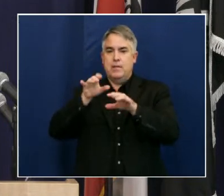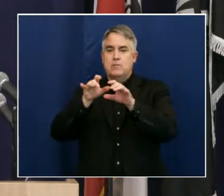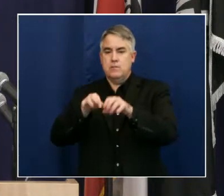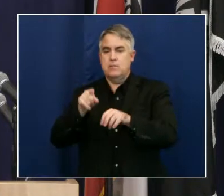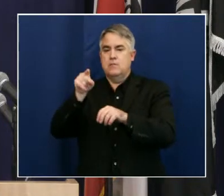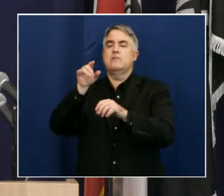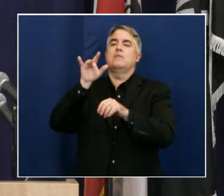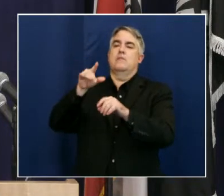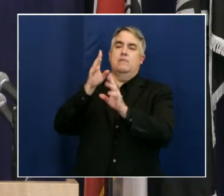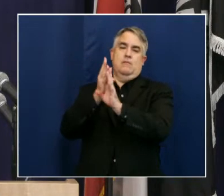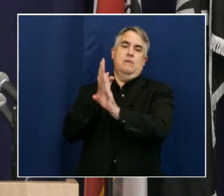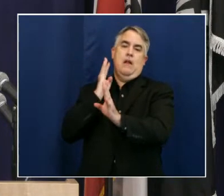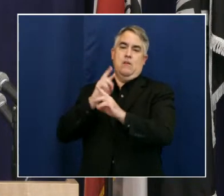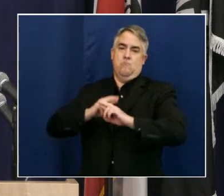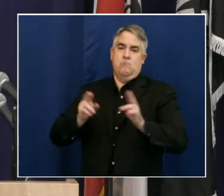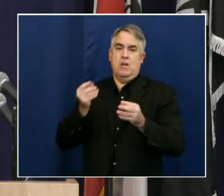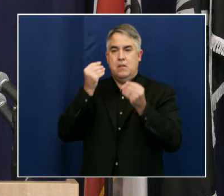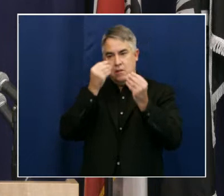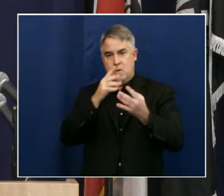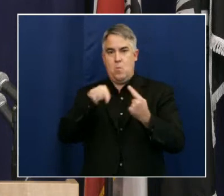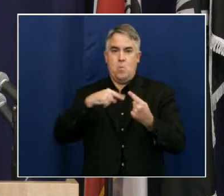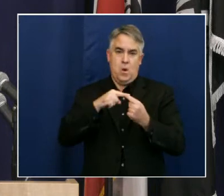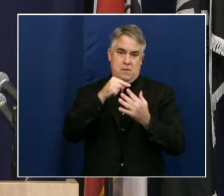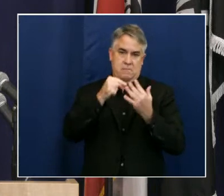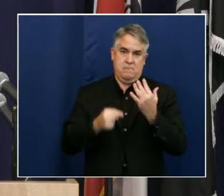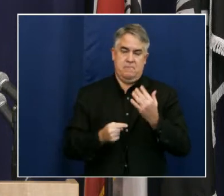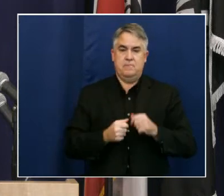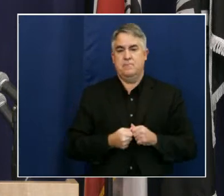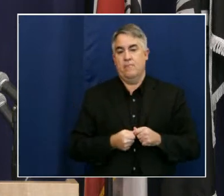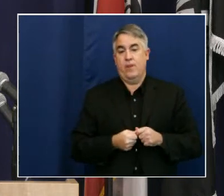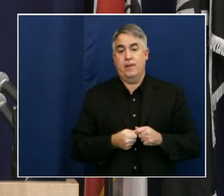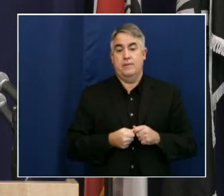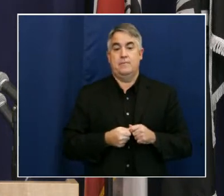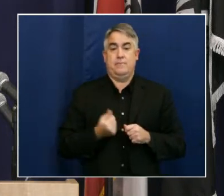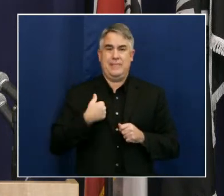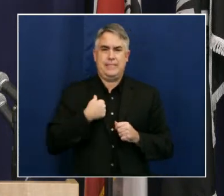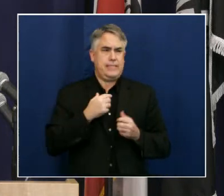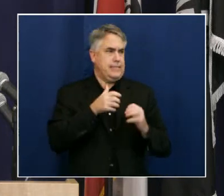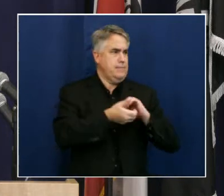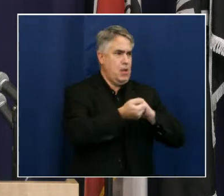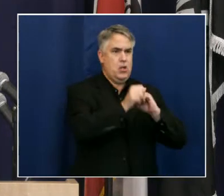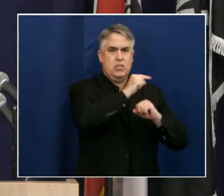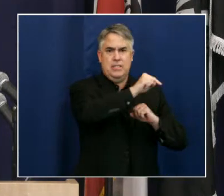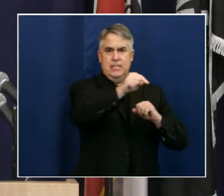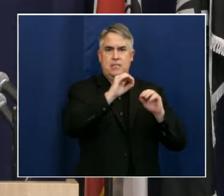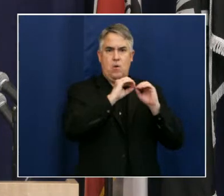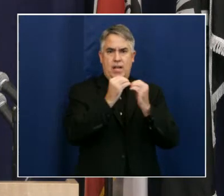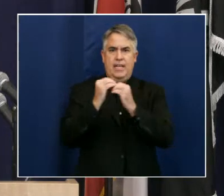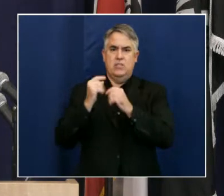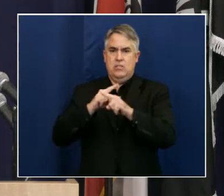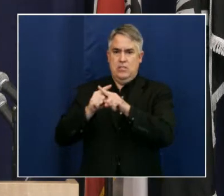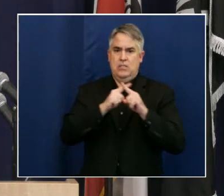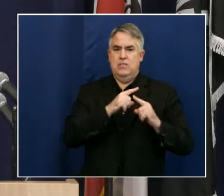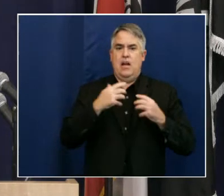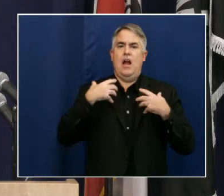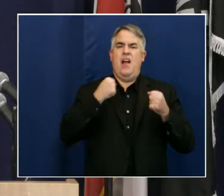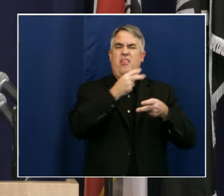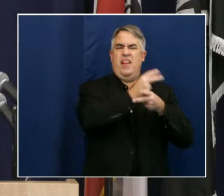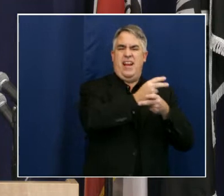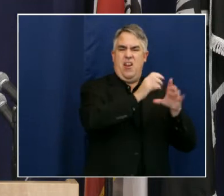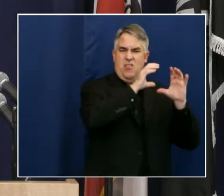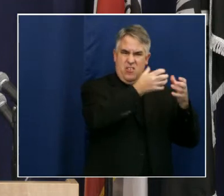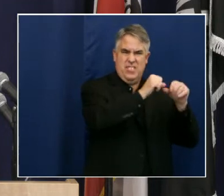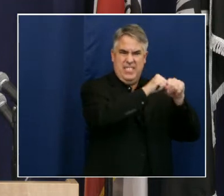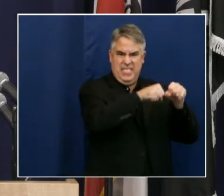weeks. In addition to that, we're going to continue to work with our partners to help them. Healthcare systems are administering vaccines on their own. We've